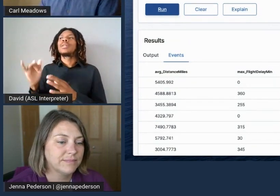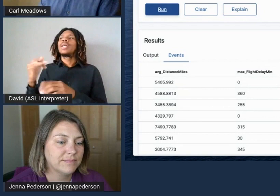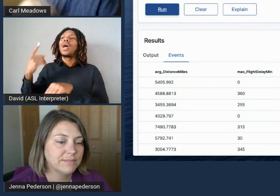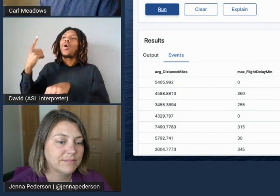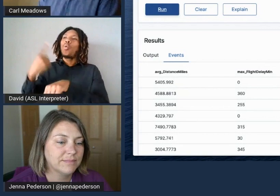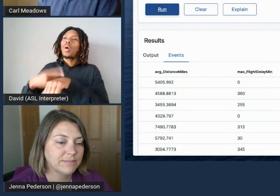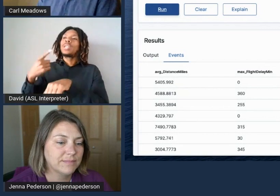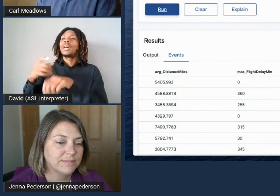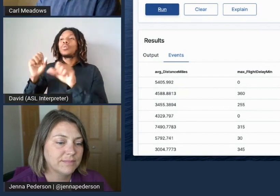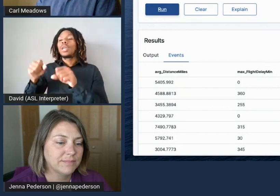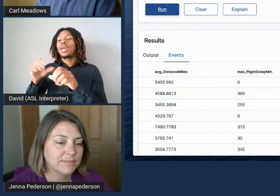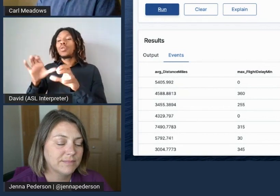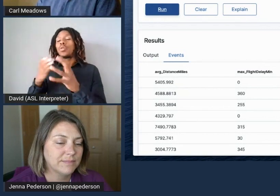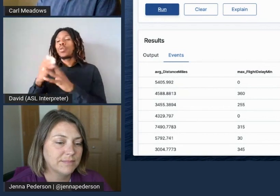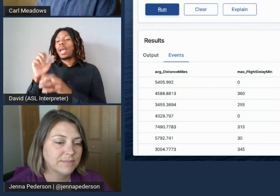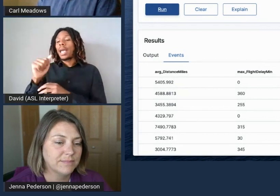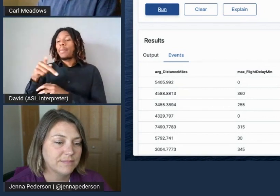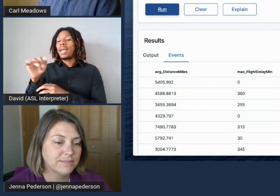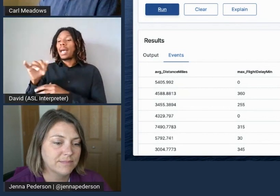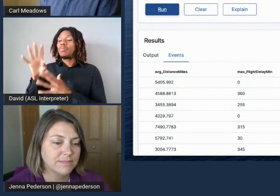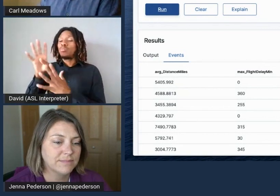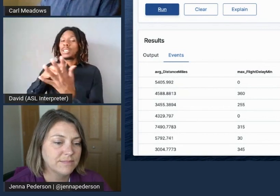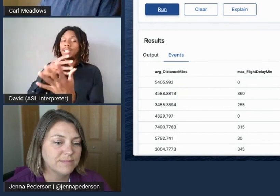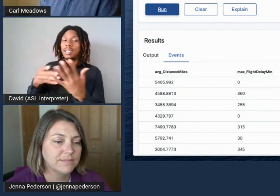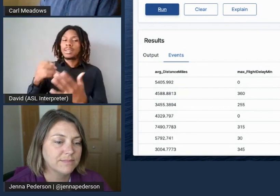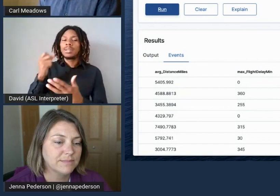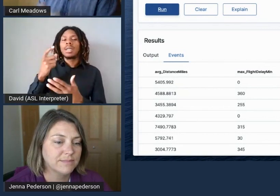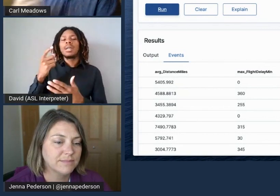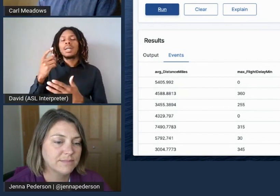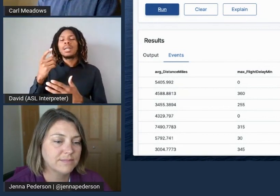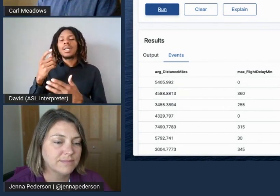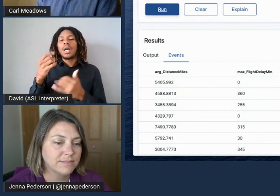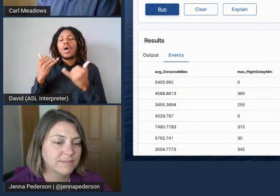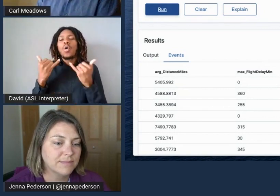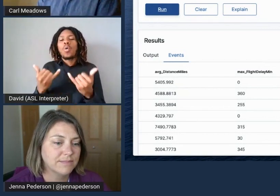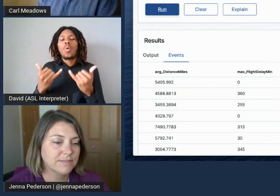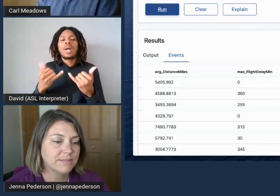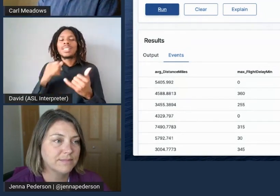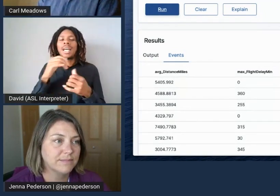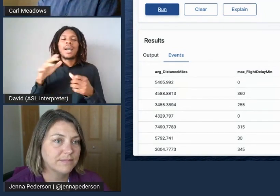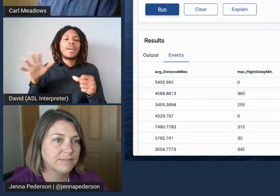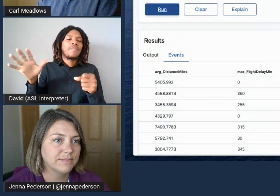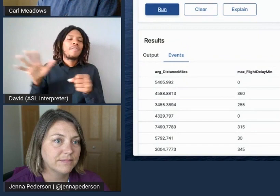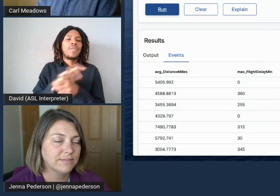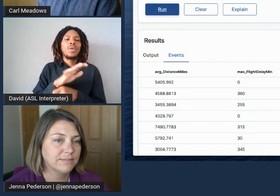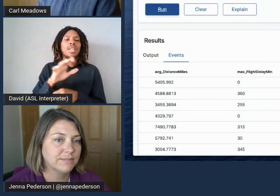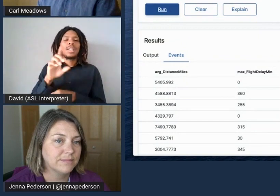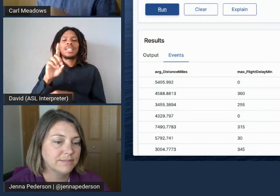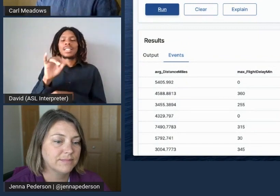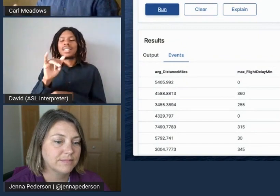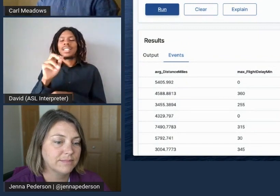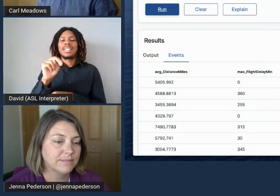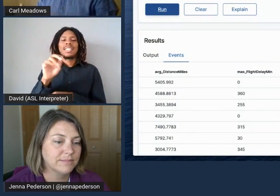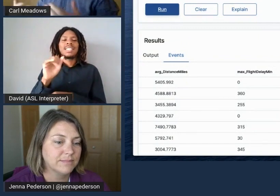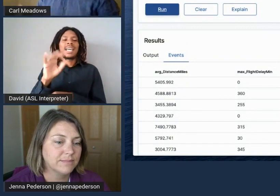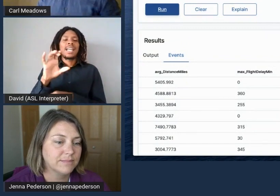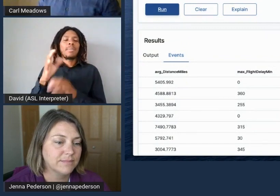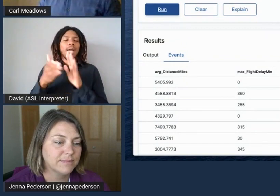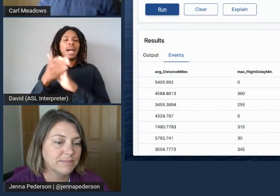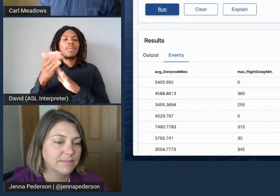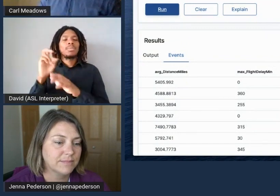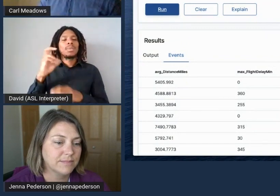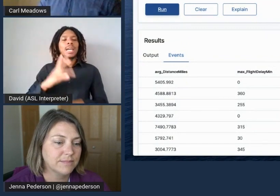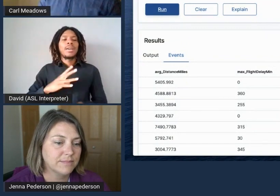You can do it by API and you can schedule it, but it's essentially right now it's not a fully dynamic operation. It's essentially kind of doing a